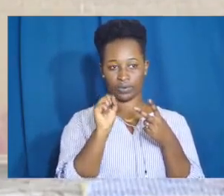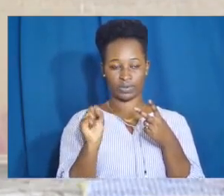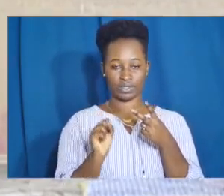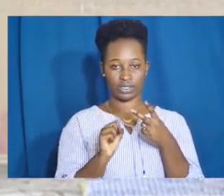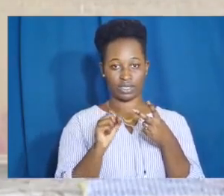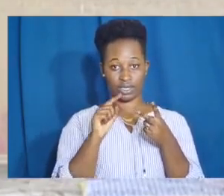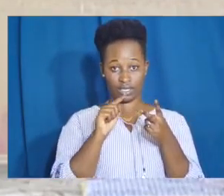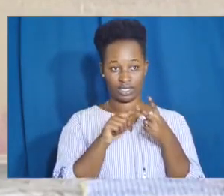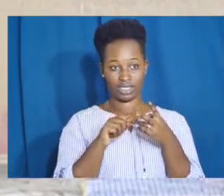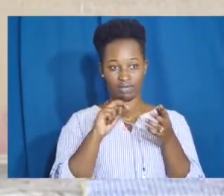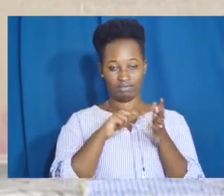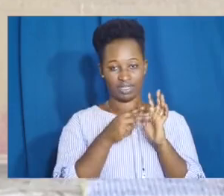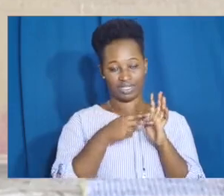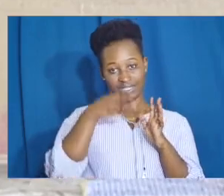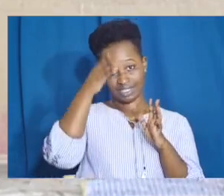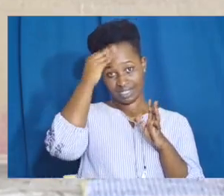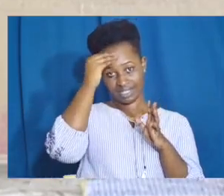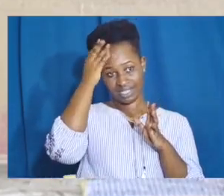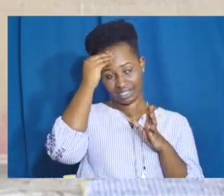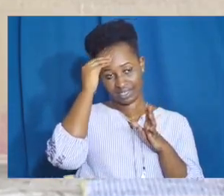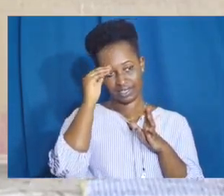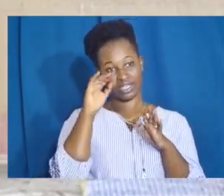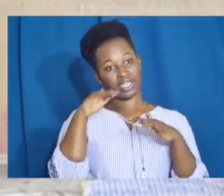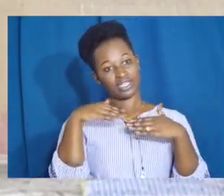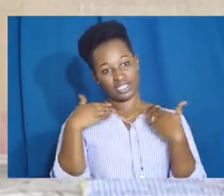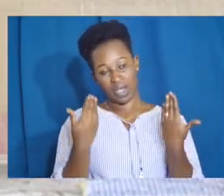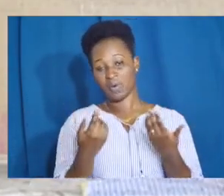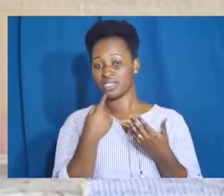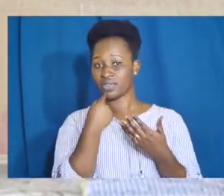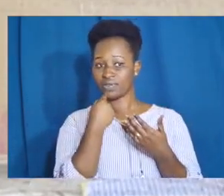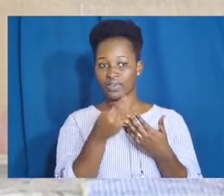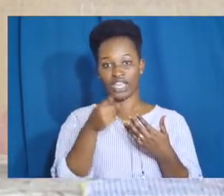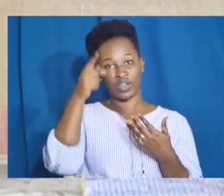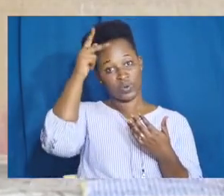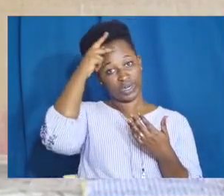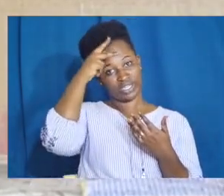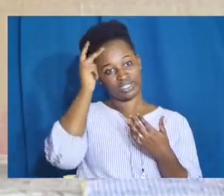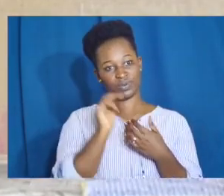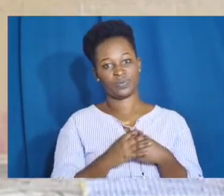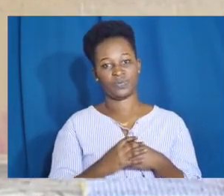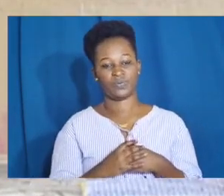which means study, or we can say knowledge.